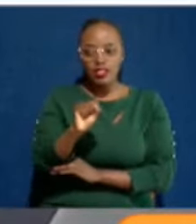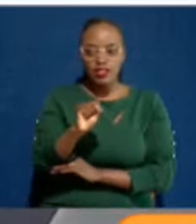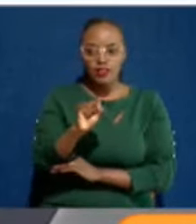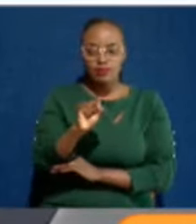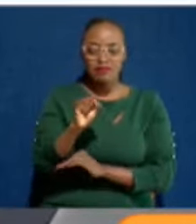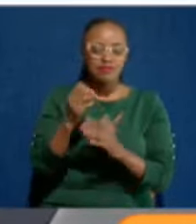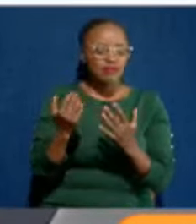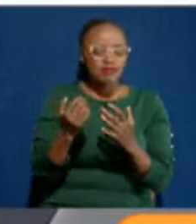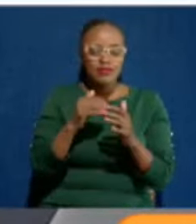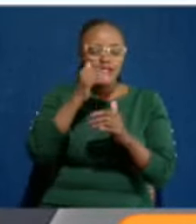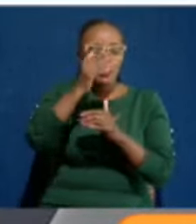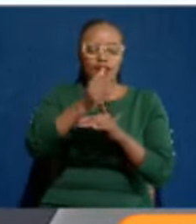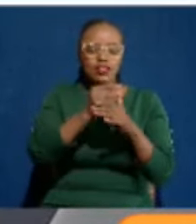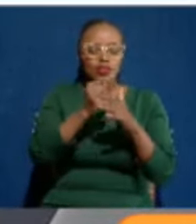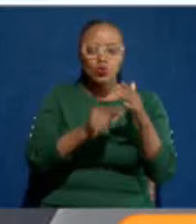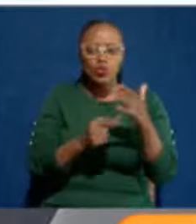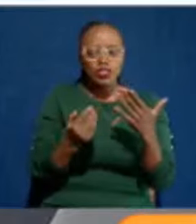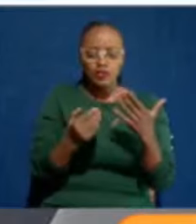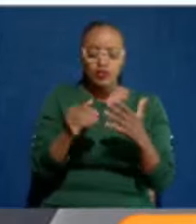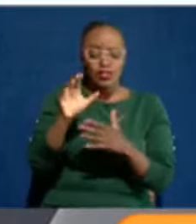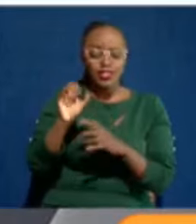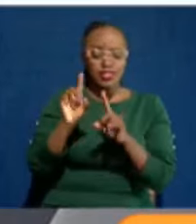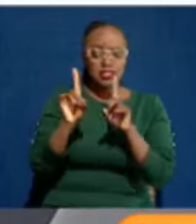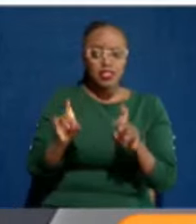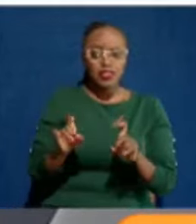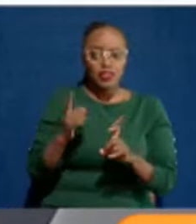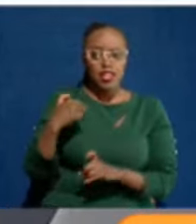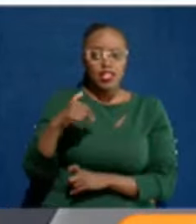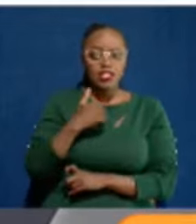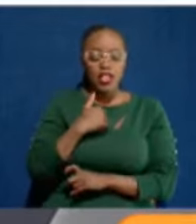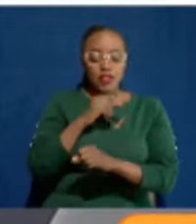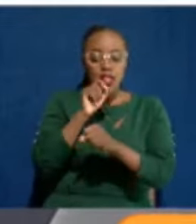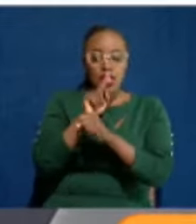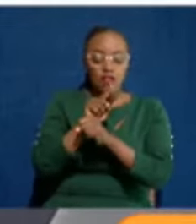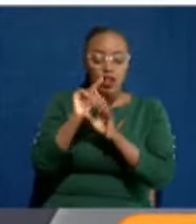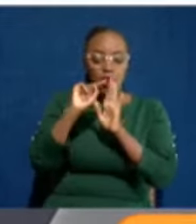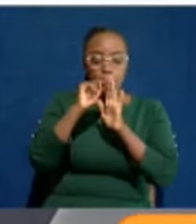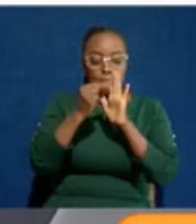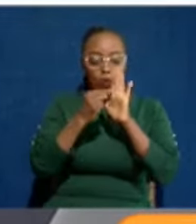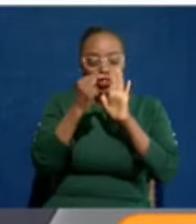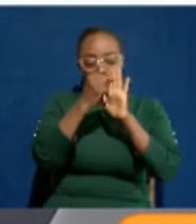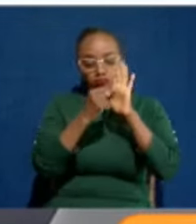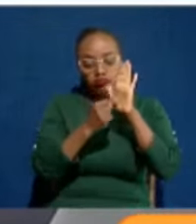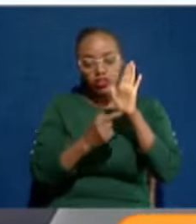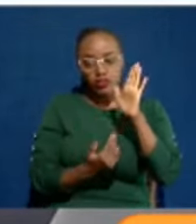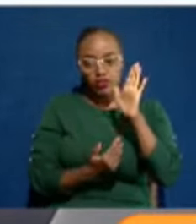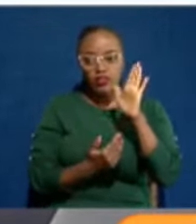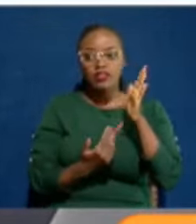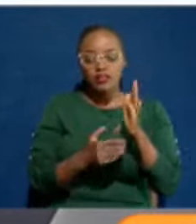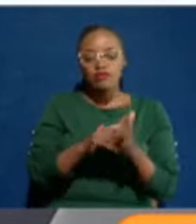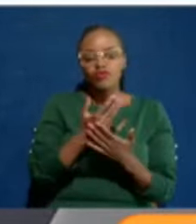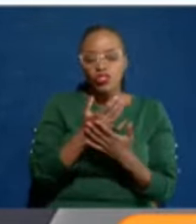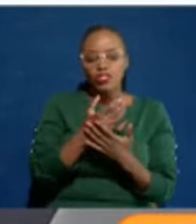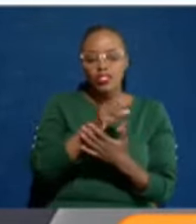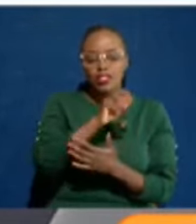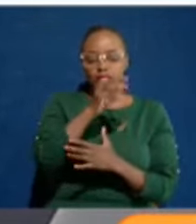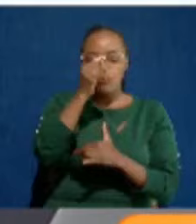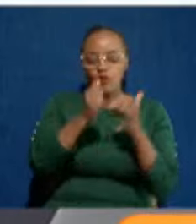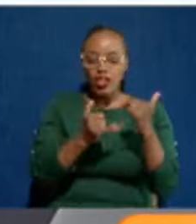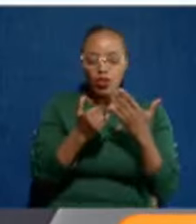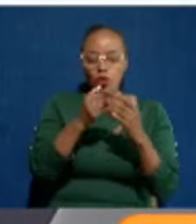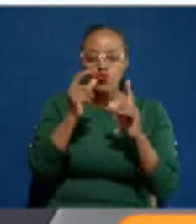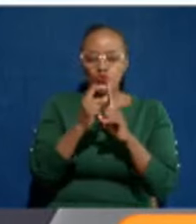So what is next for the cabinet? We have 11 points. On some sense, does it